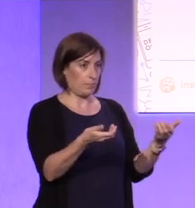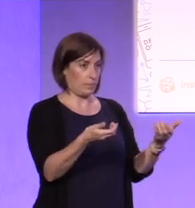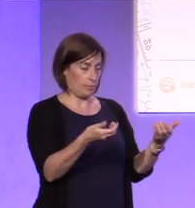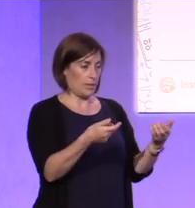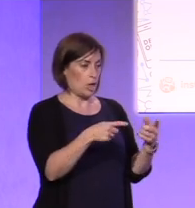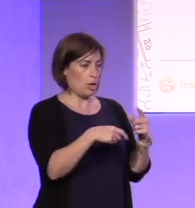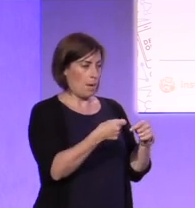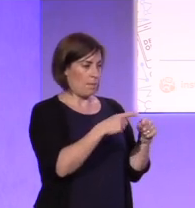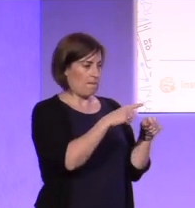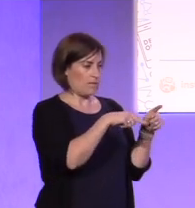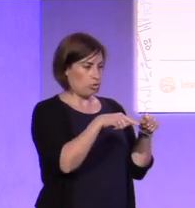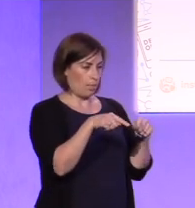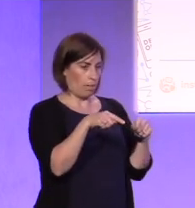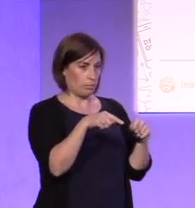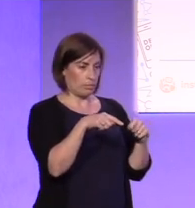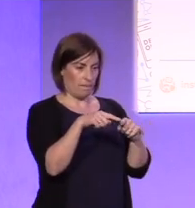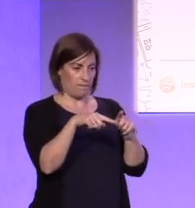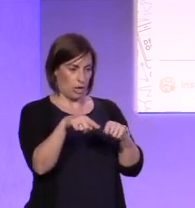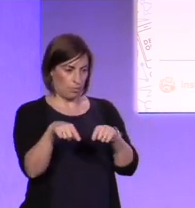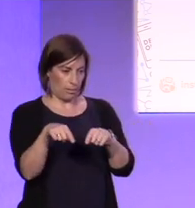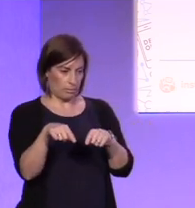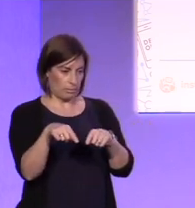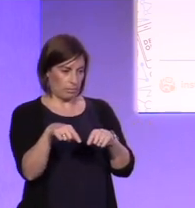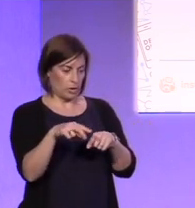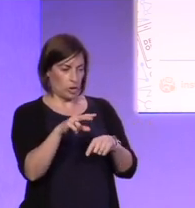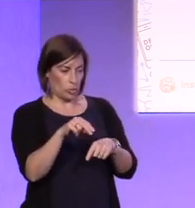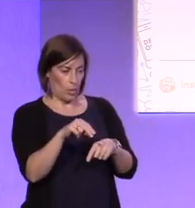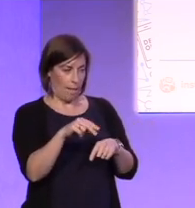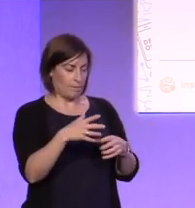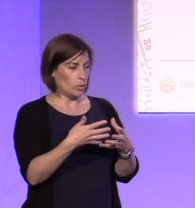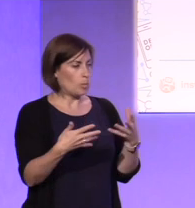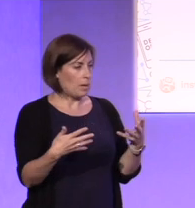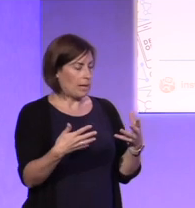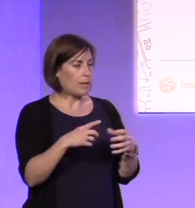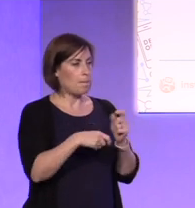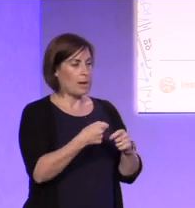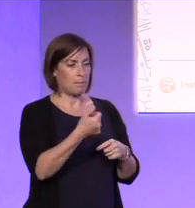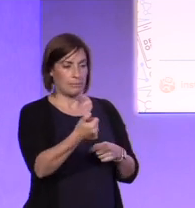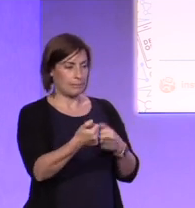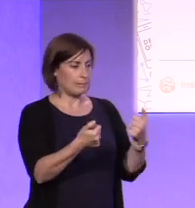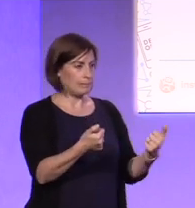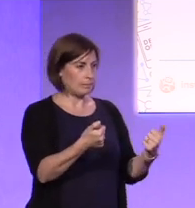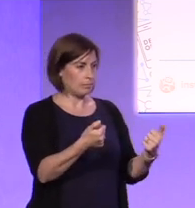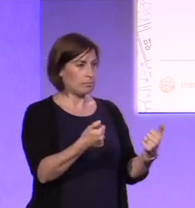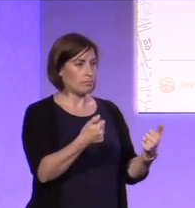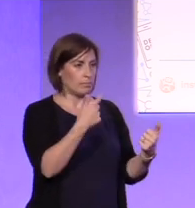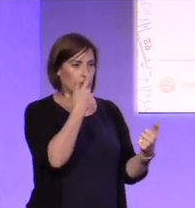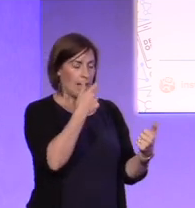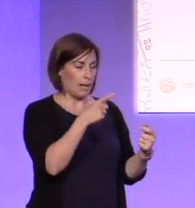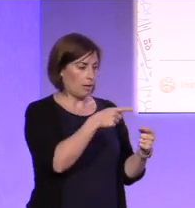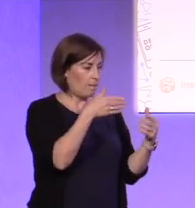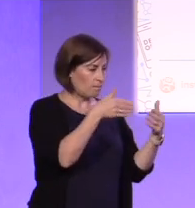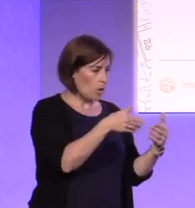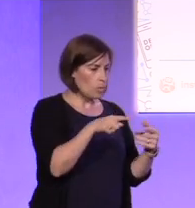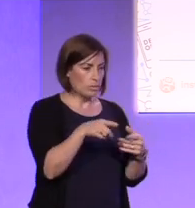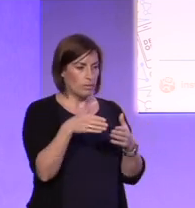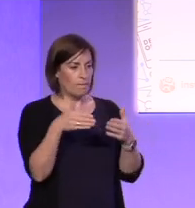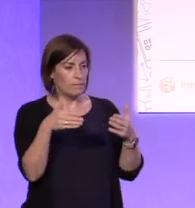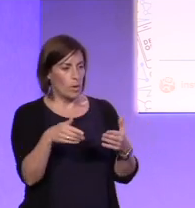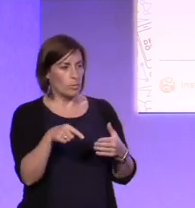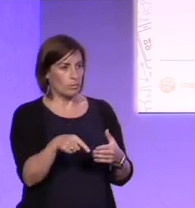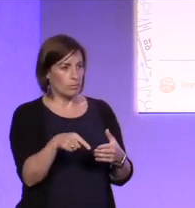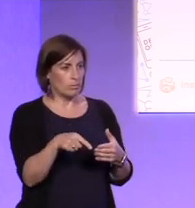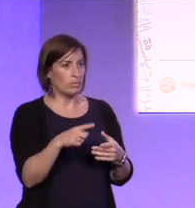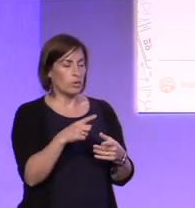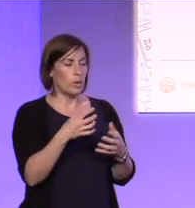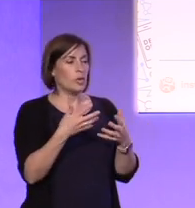variability. We took the nodes in the network down from 12 down to six. This enabled us to increase the amount of focus that we had, reduce the amount of context switching, reduce